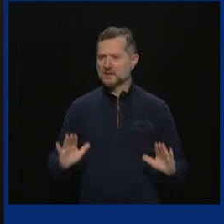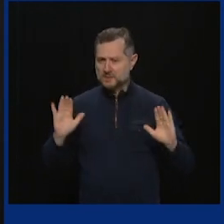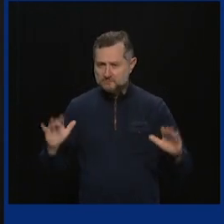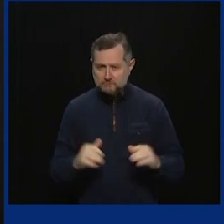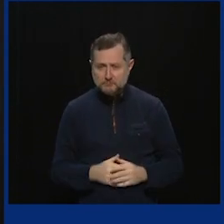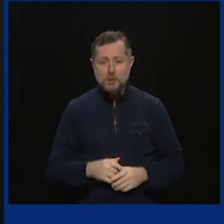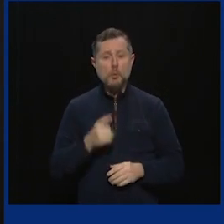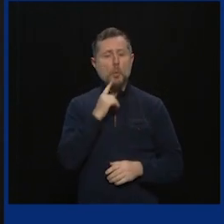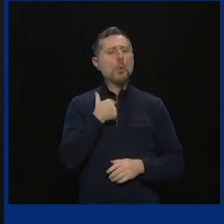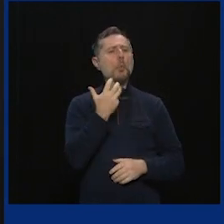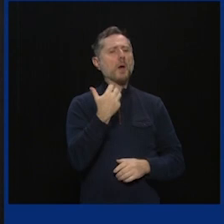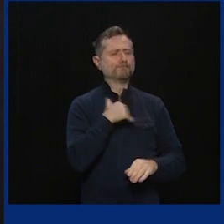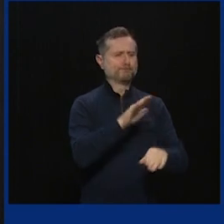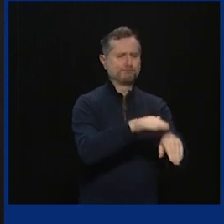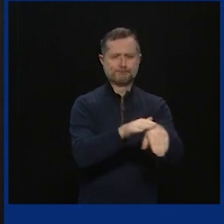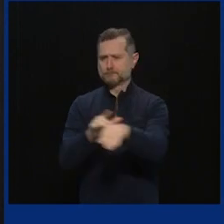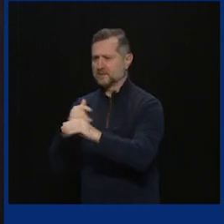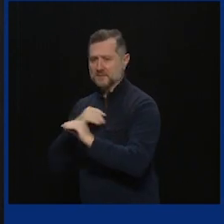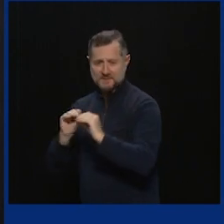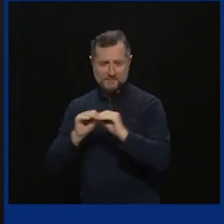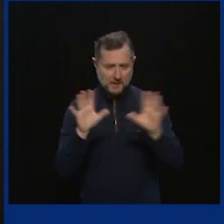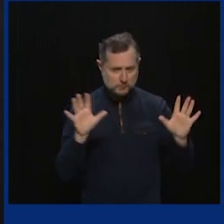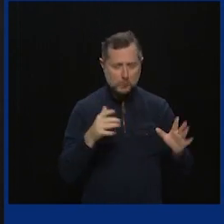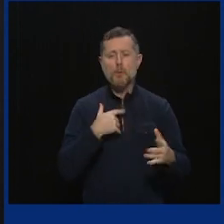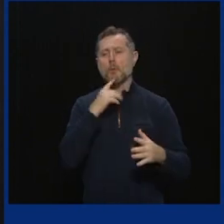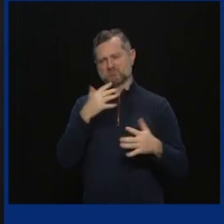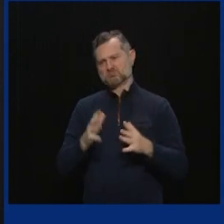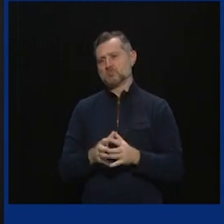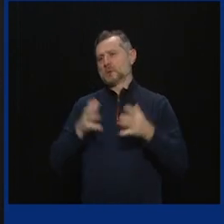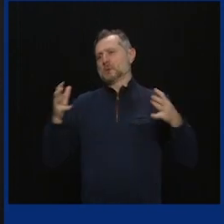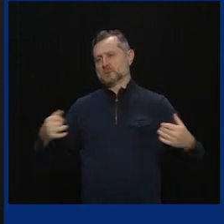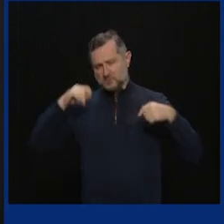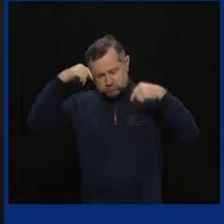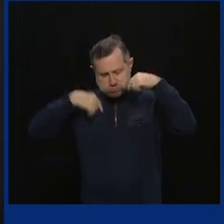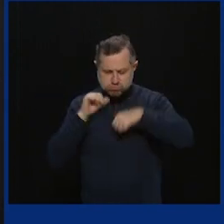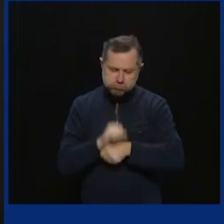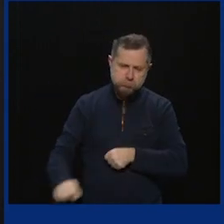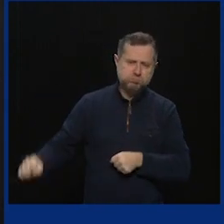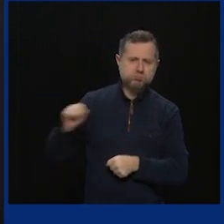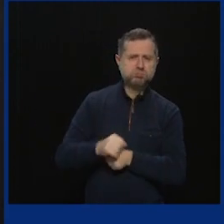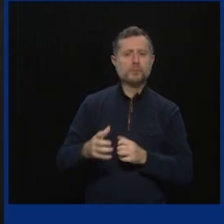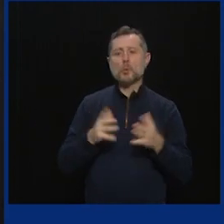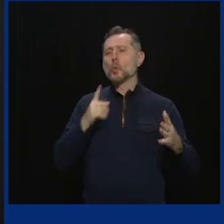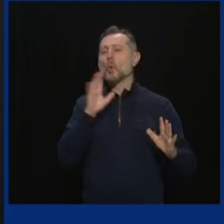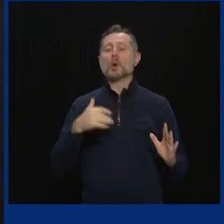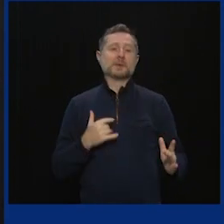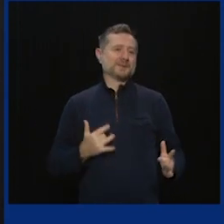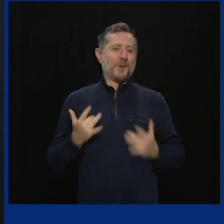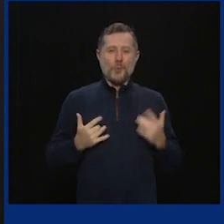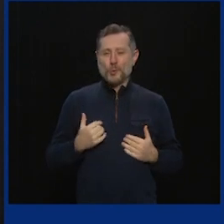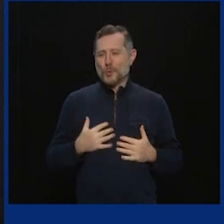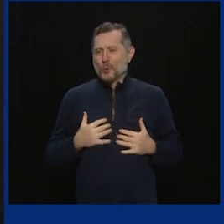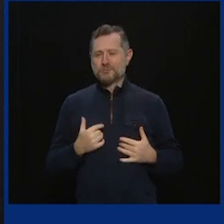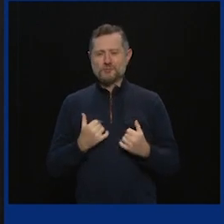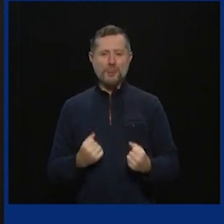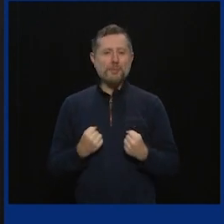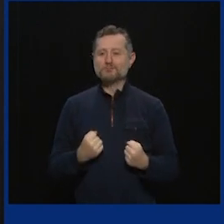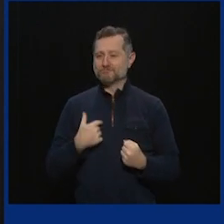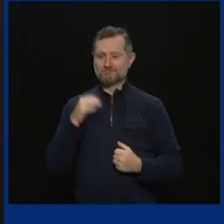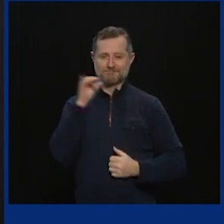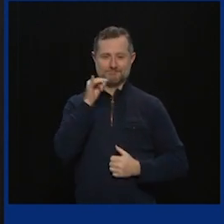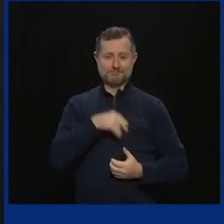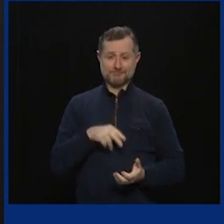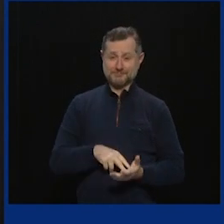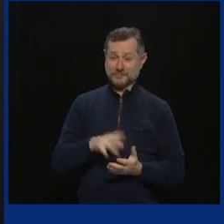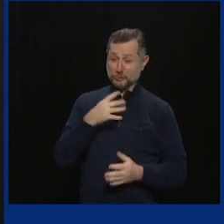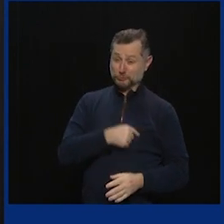to be clear how much work went into it and how excited we are. I feel strongly, as you do, that Chinatown was hurt more than any